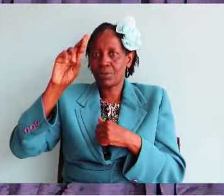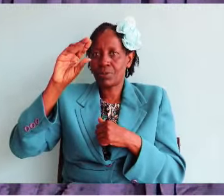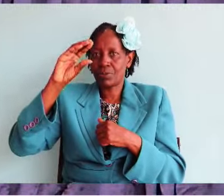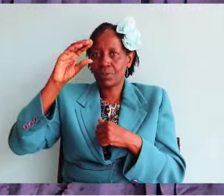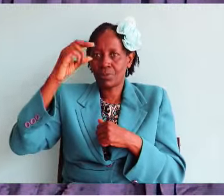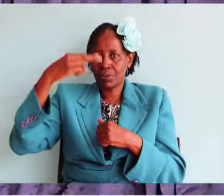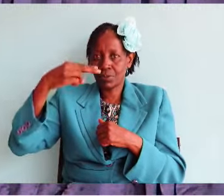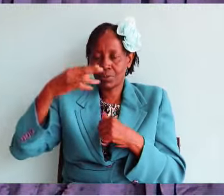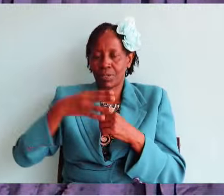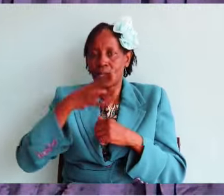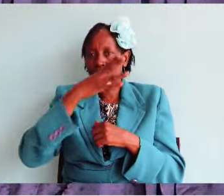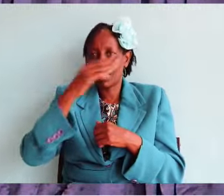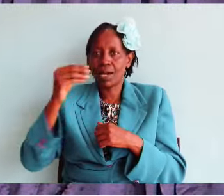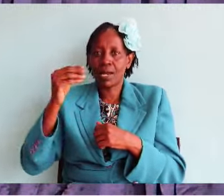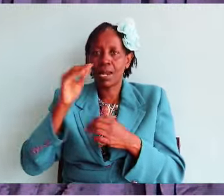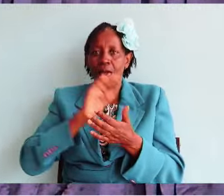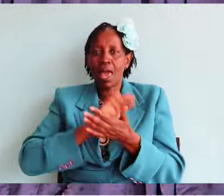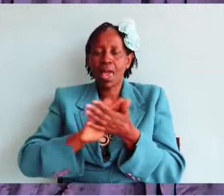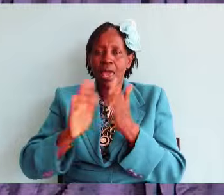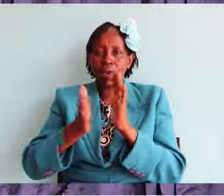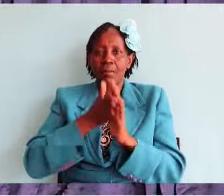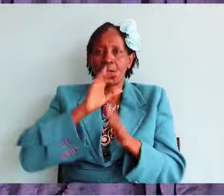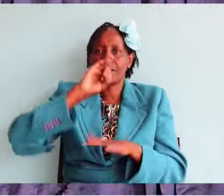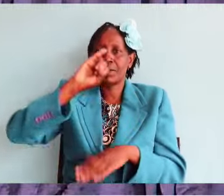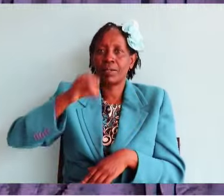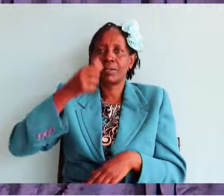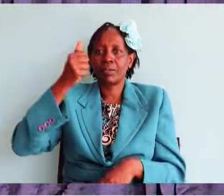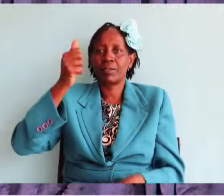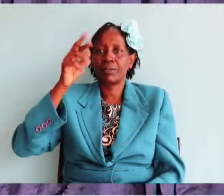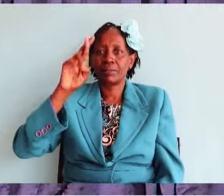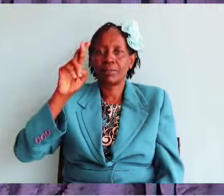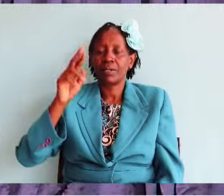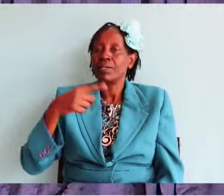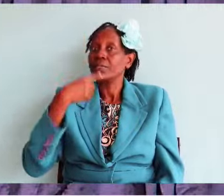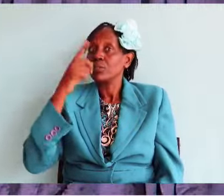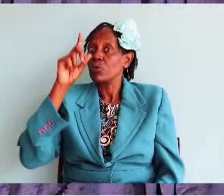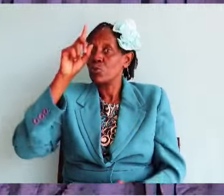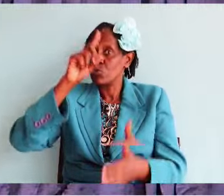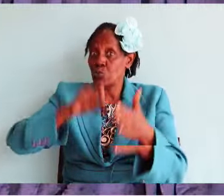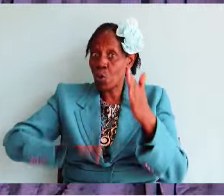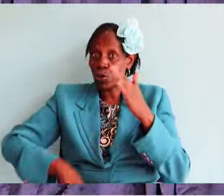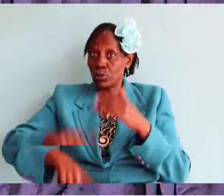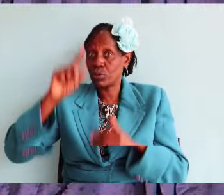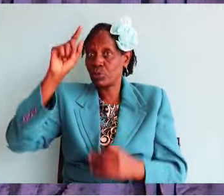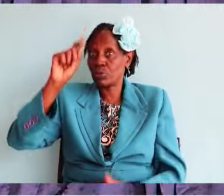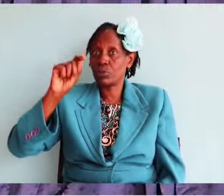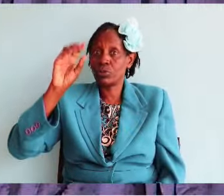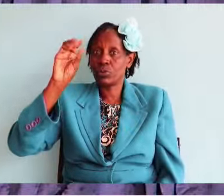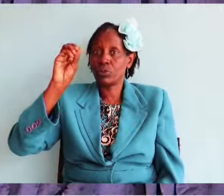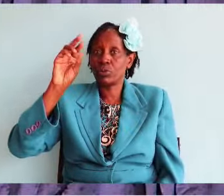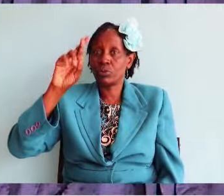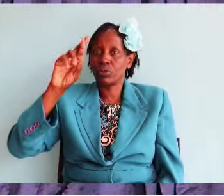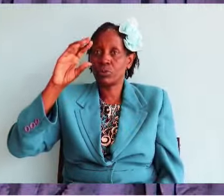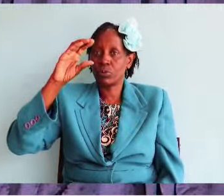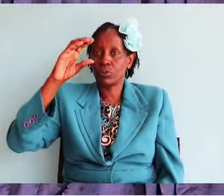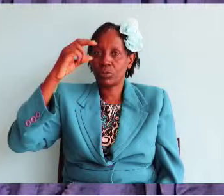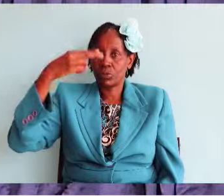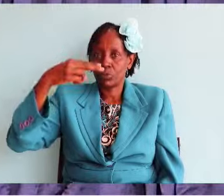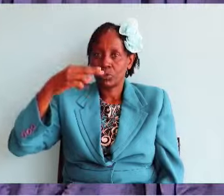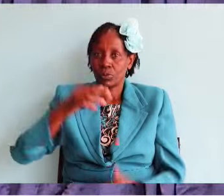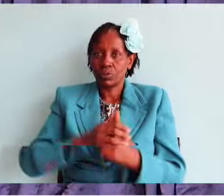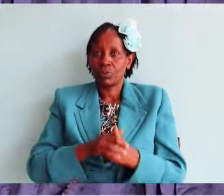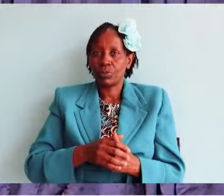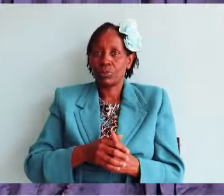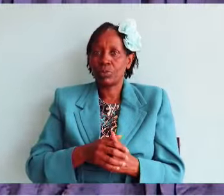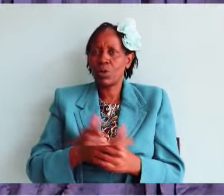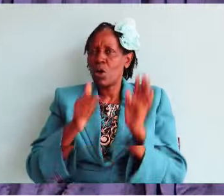jars. But let me say that. The torches and the trumpet, these symbolize the